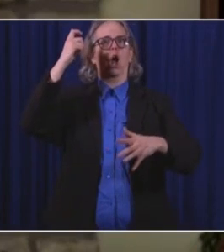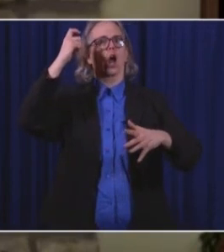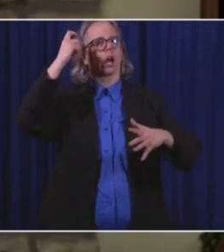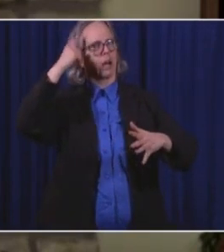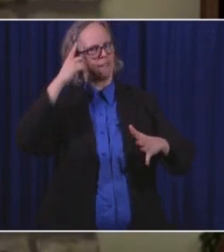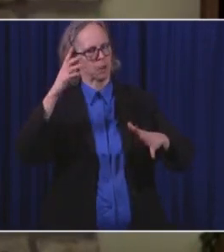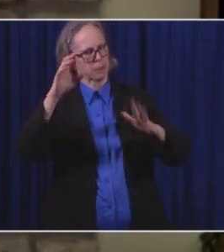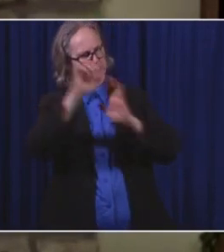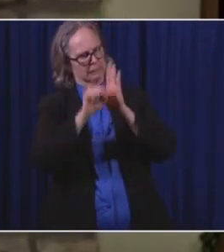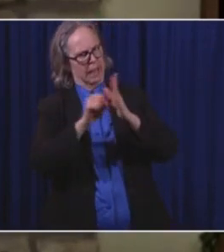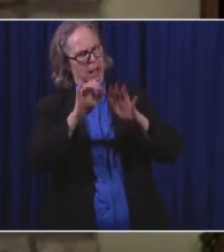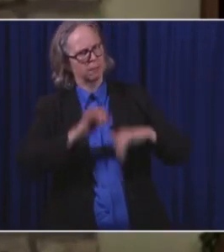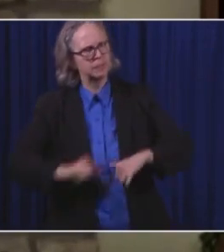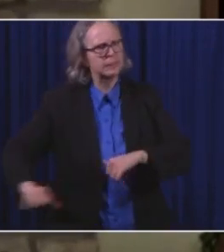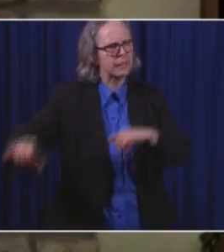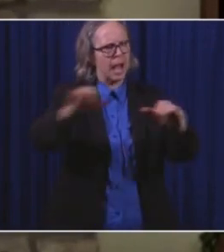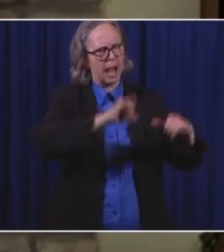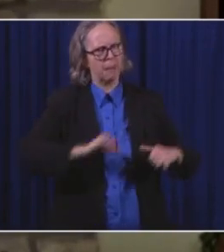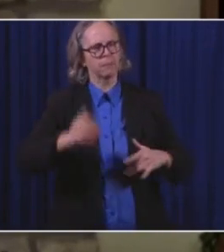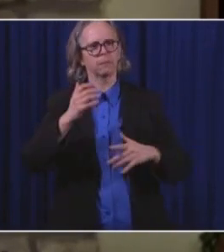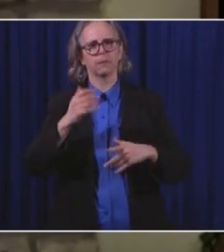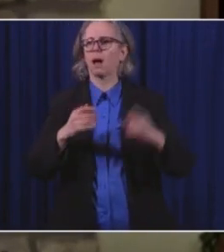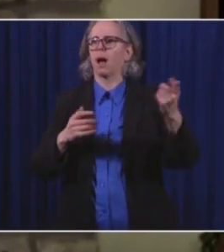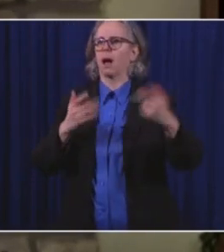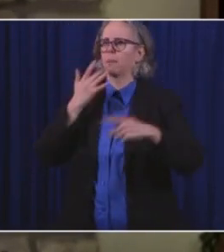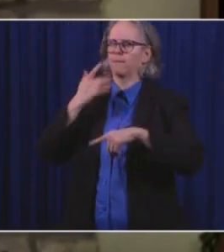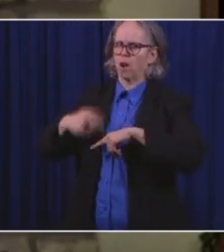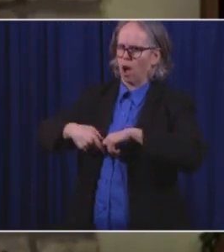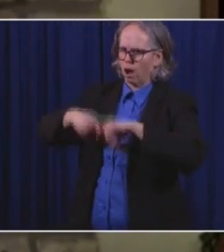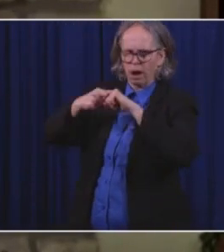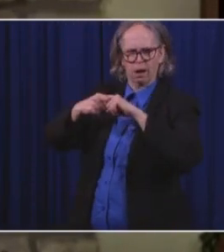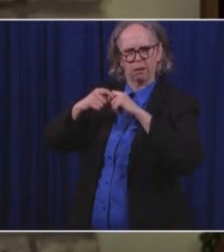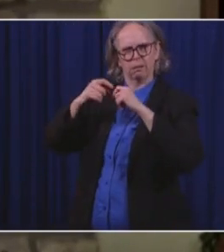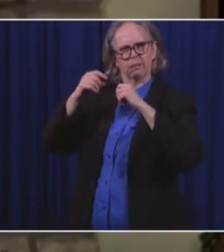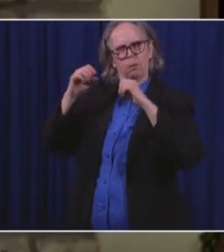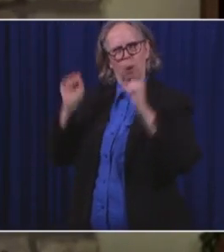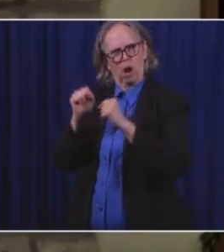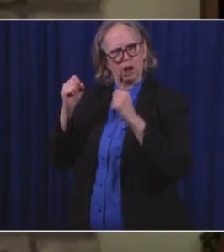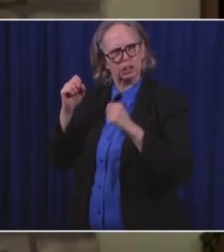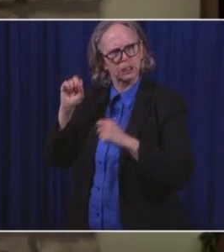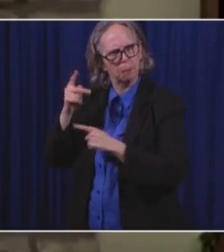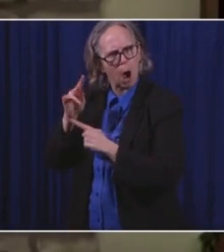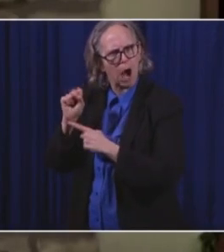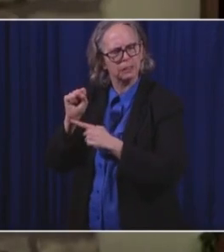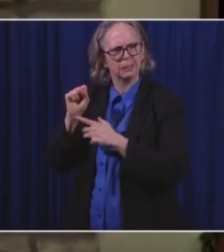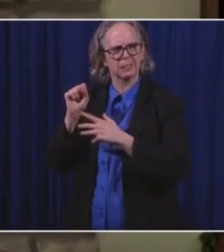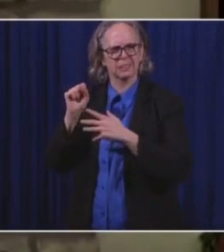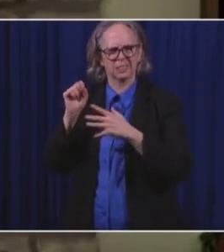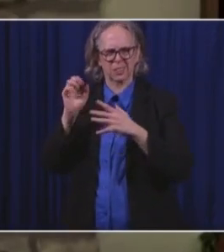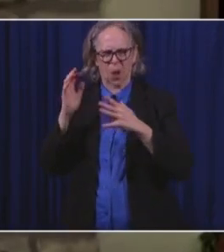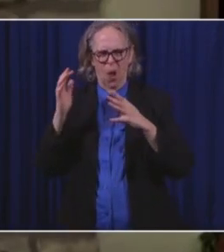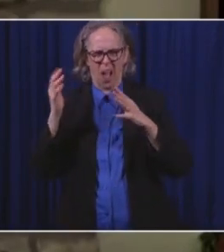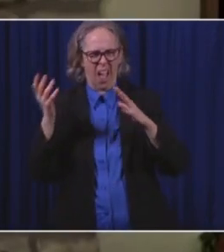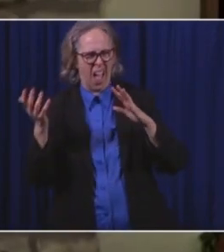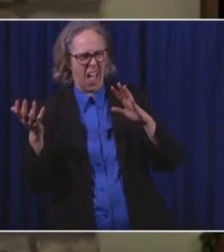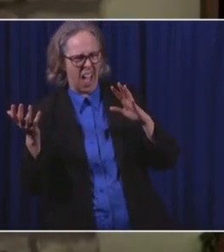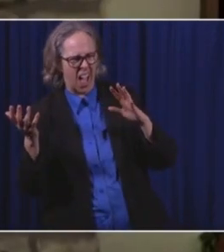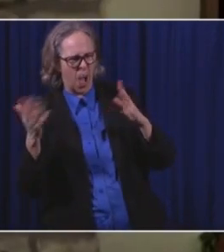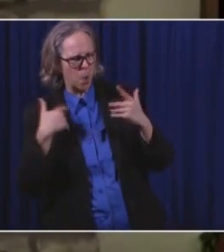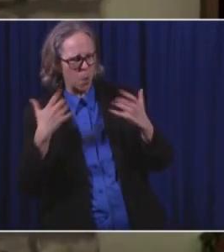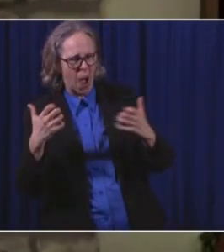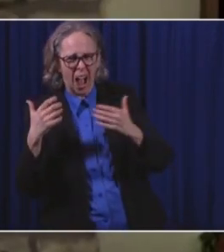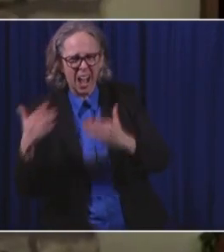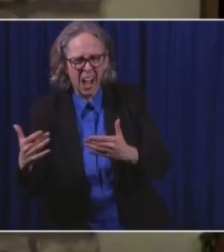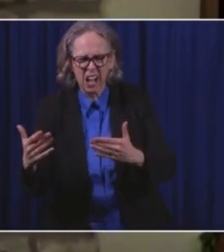sports with the idea that we will end up being able to play more if we take a pause and get through the next few weeks. Those are